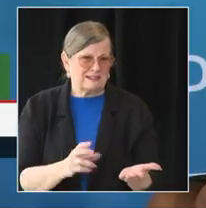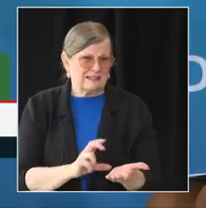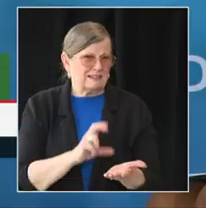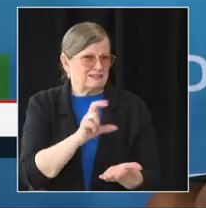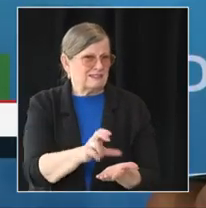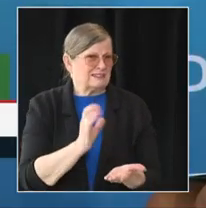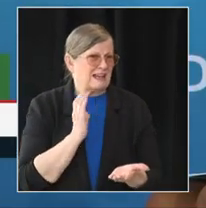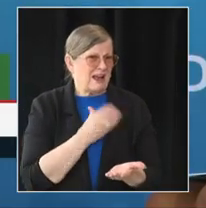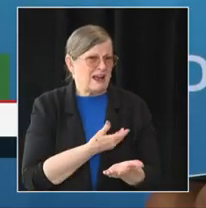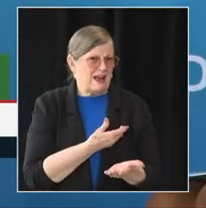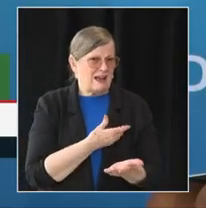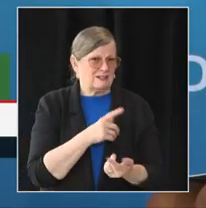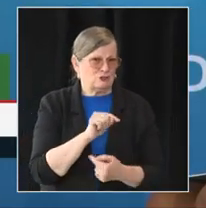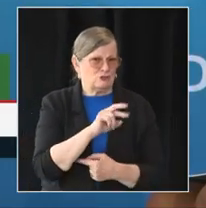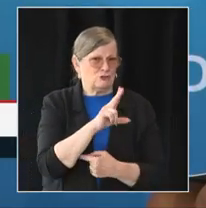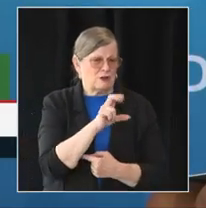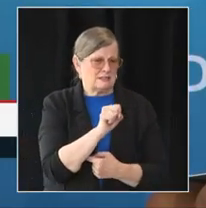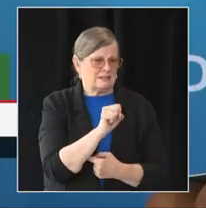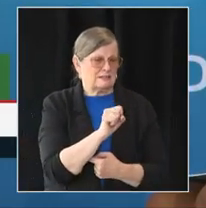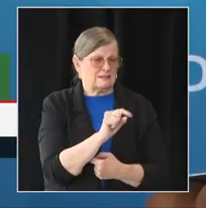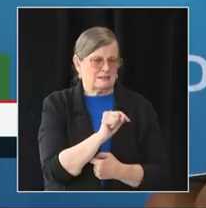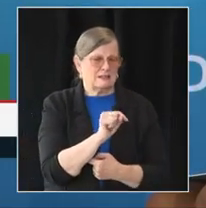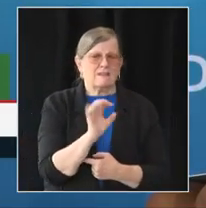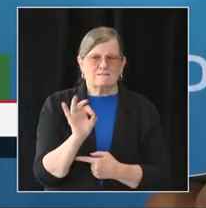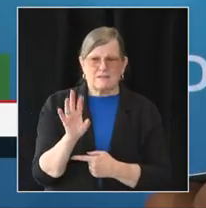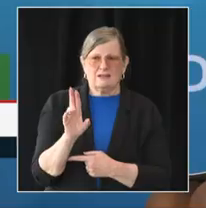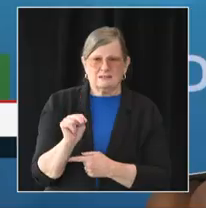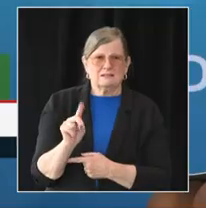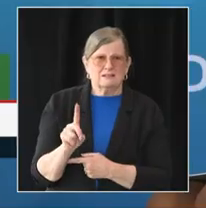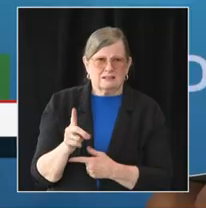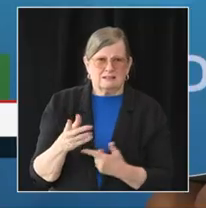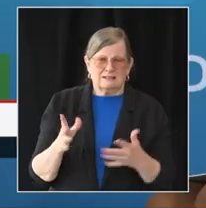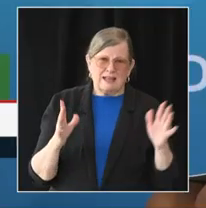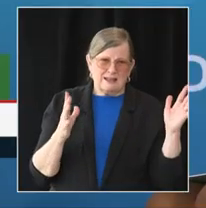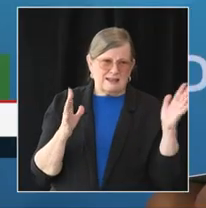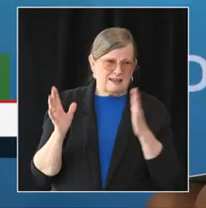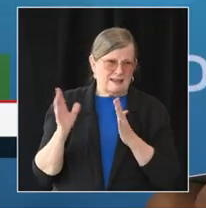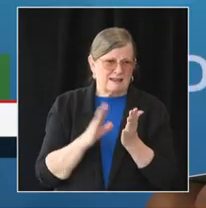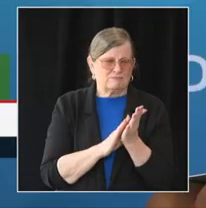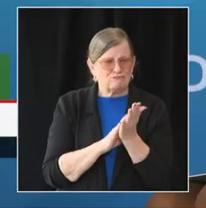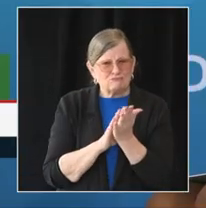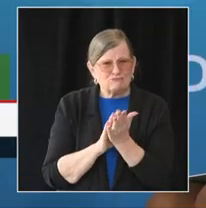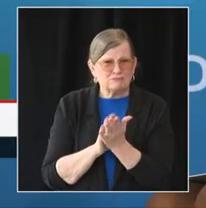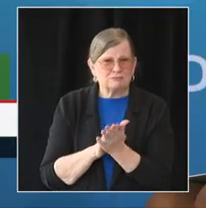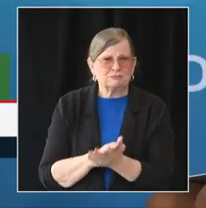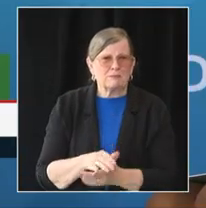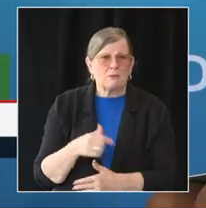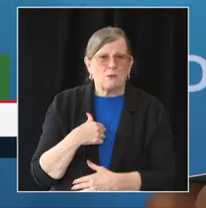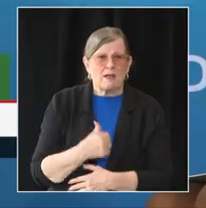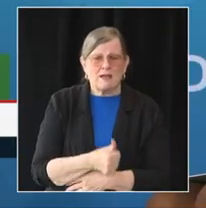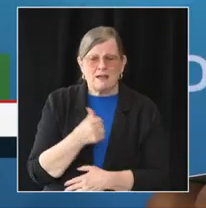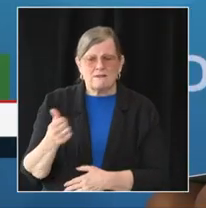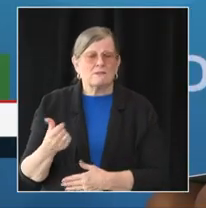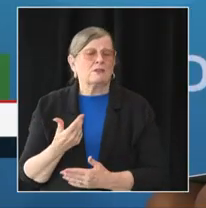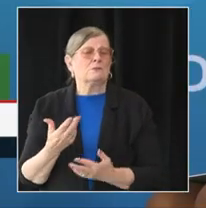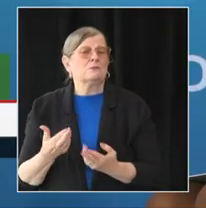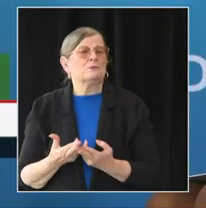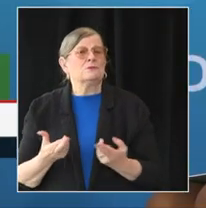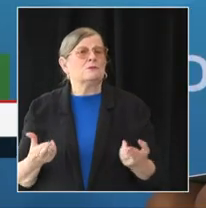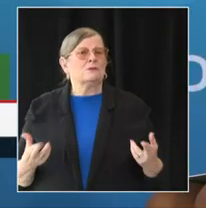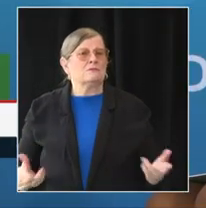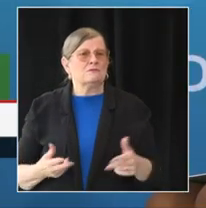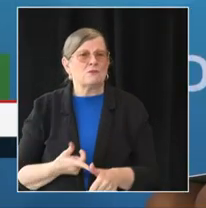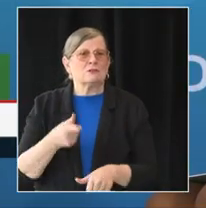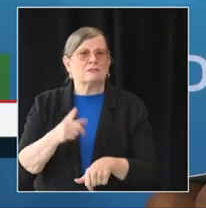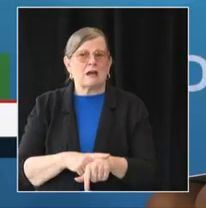That's on top of all of our other tools at the Housing Authority and for first-time home buyers and other